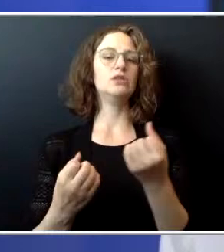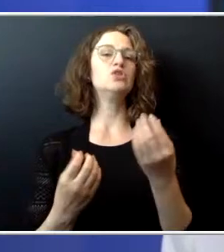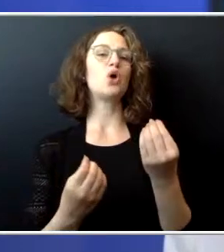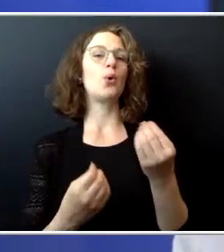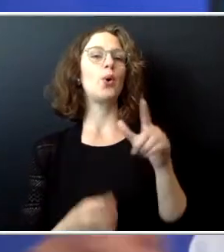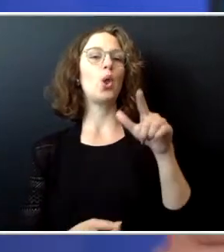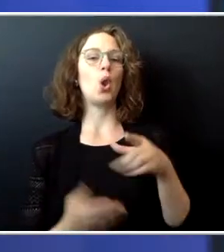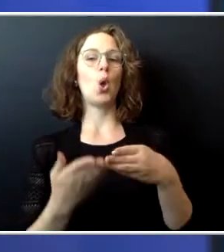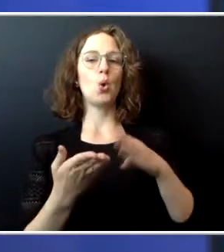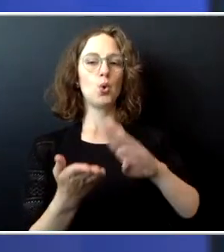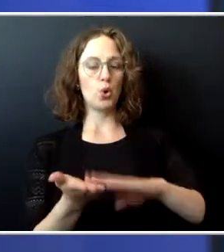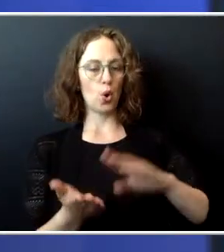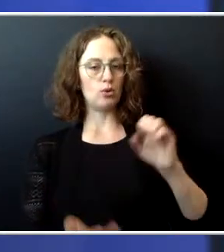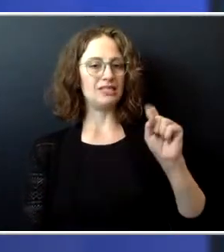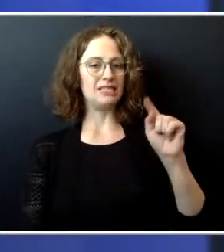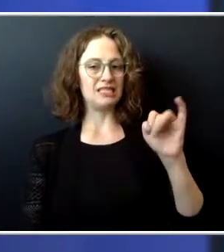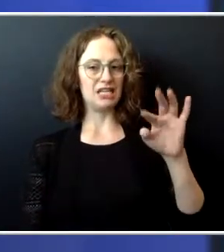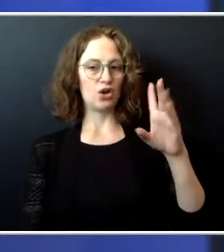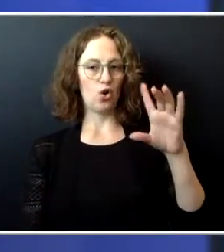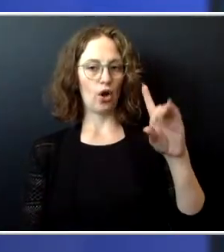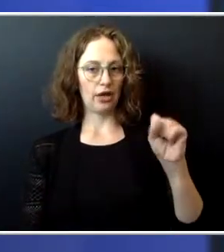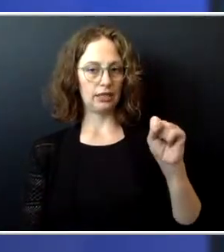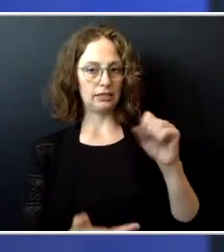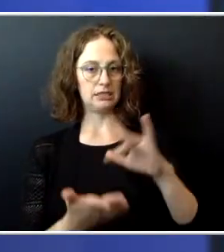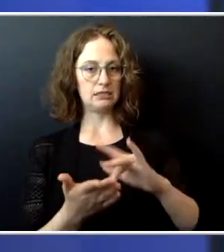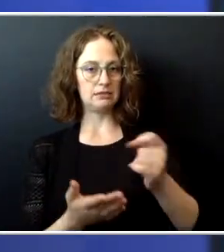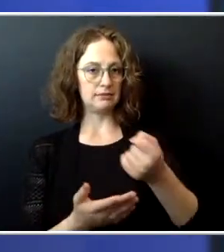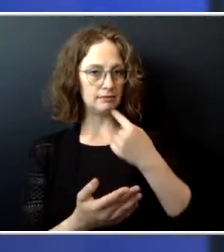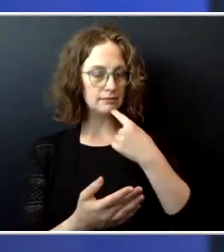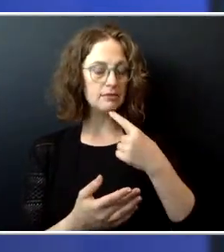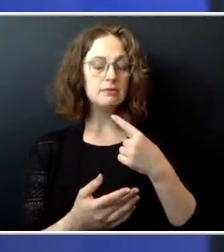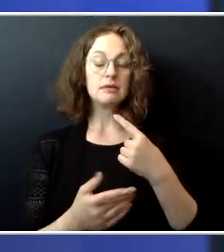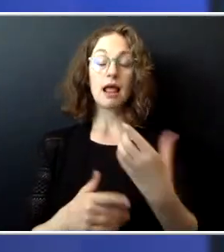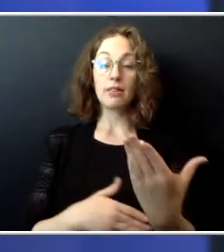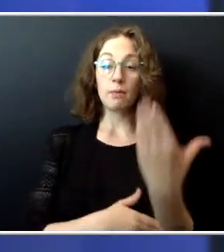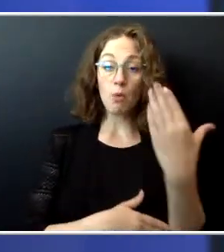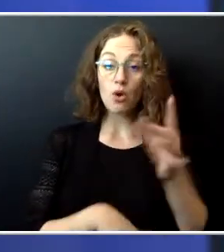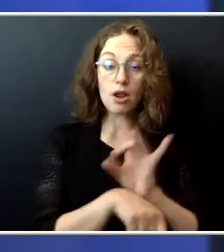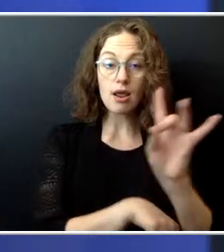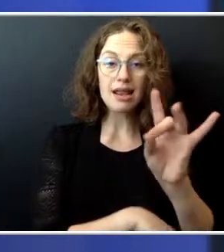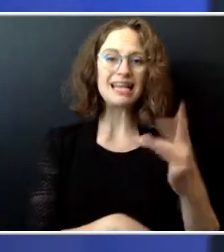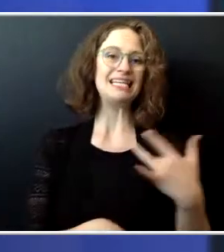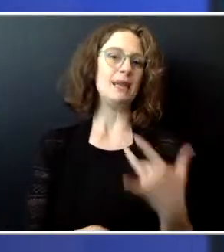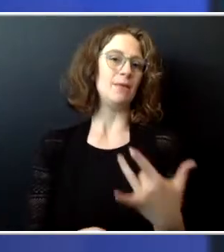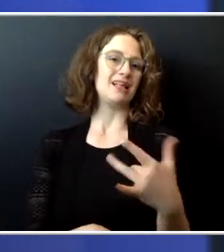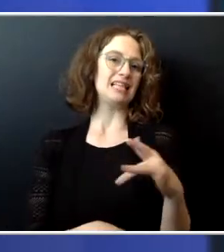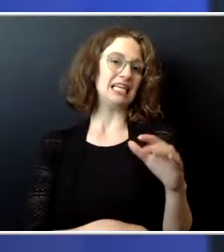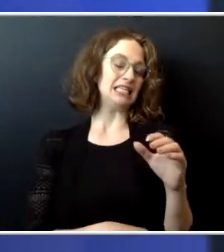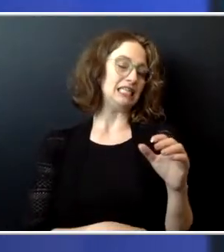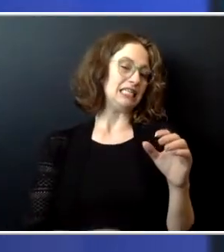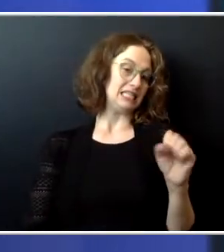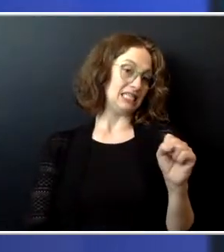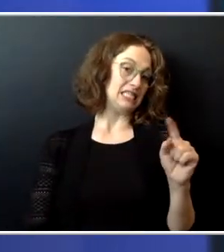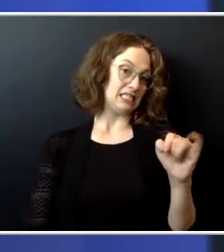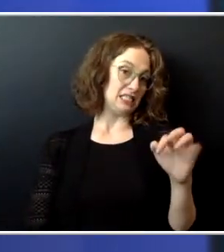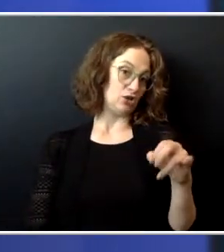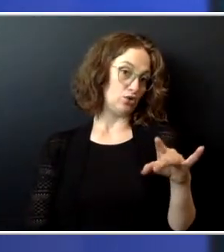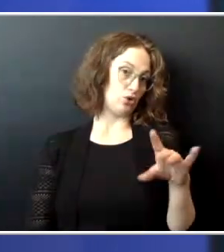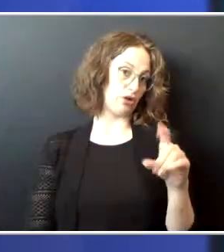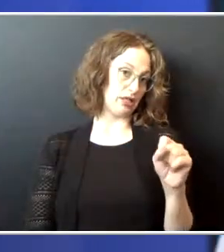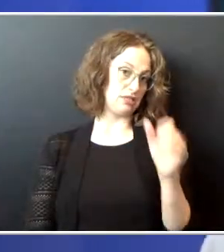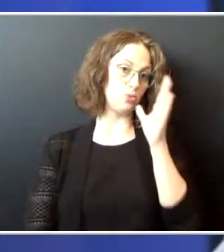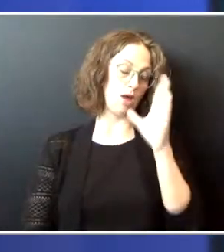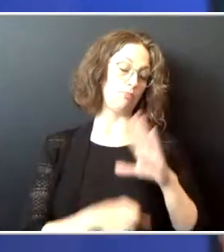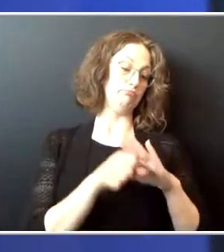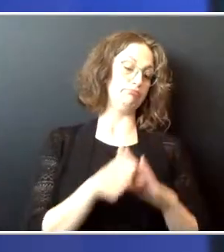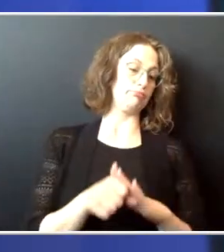morning at 8, so steroid would normally suppress the cortisol production in normal people, but not when people have Cushing